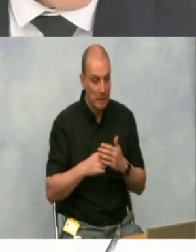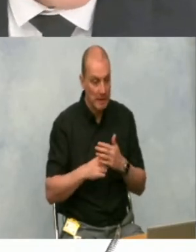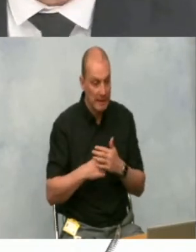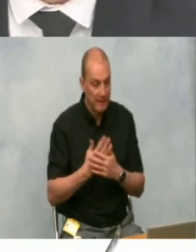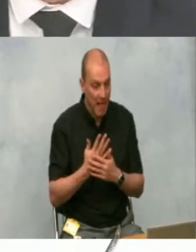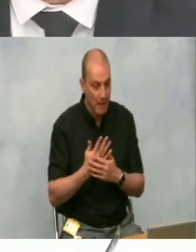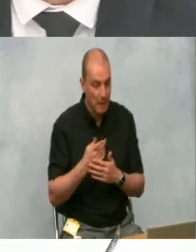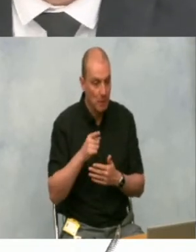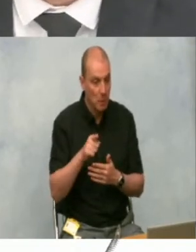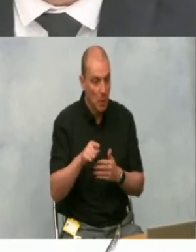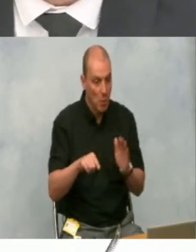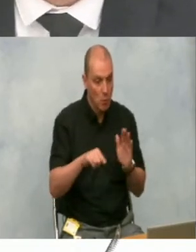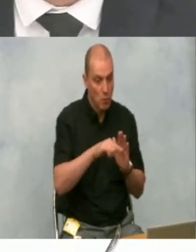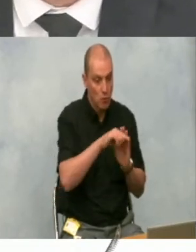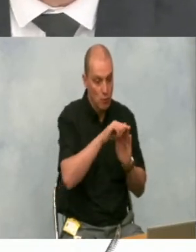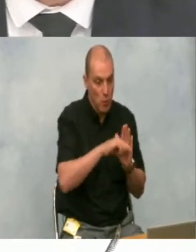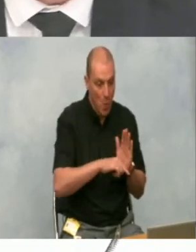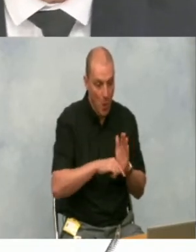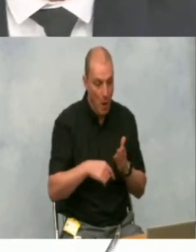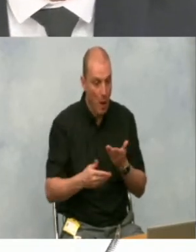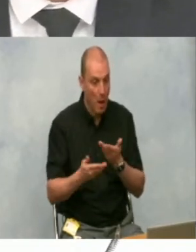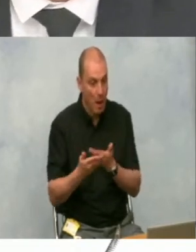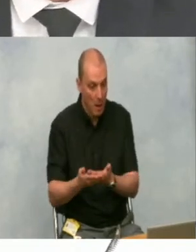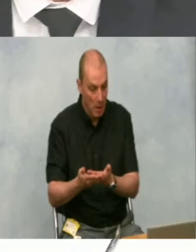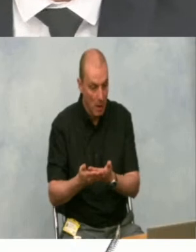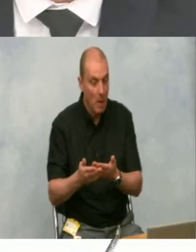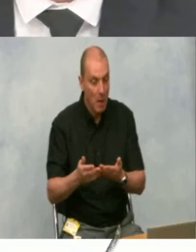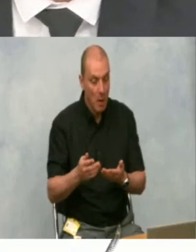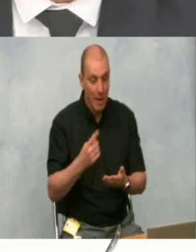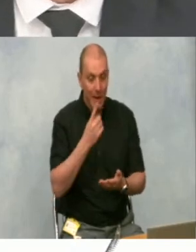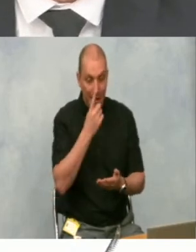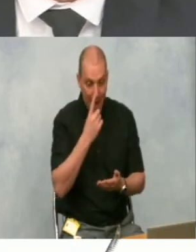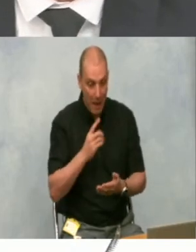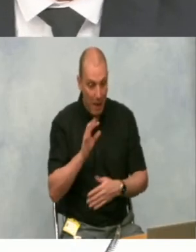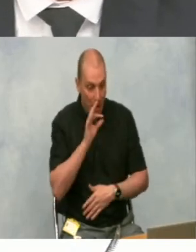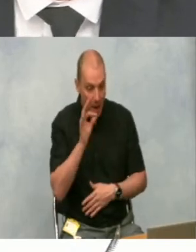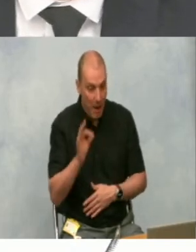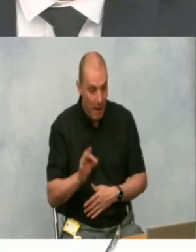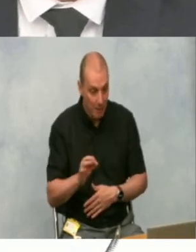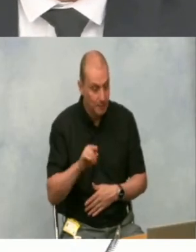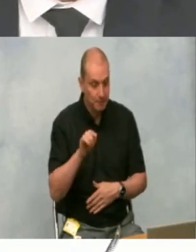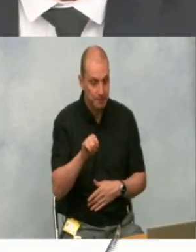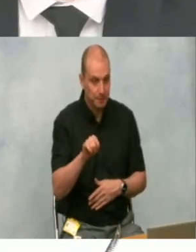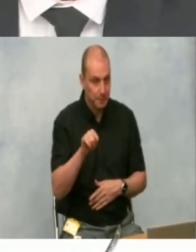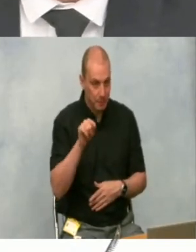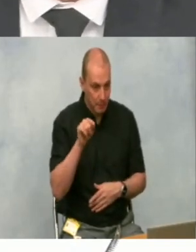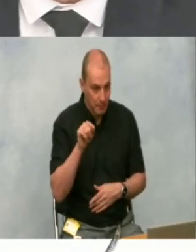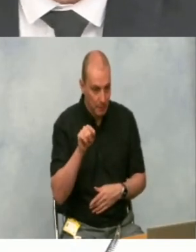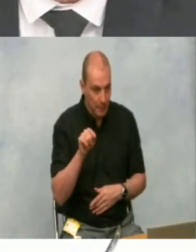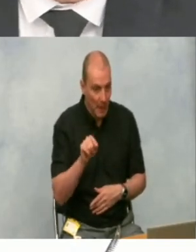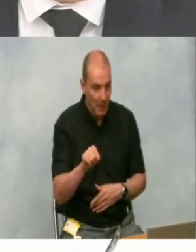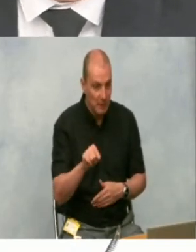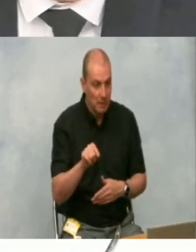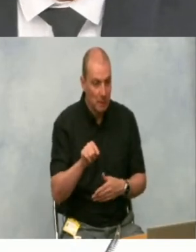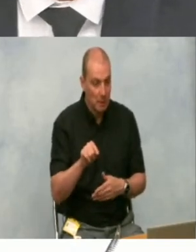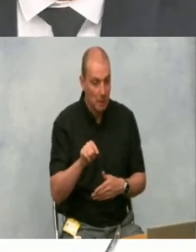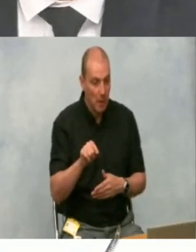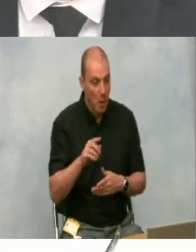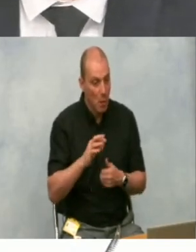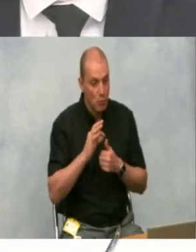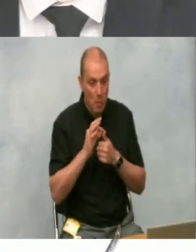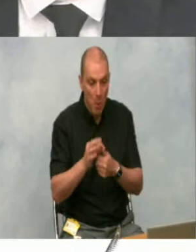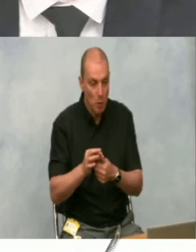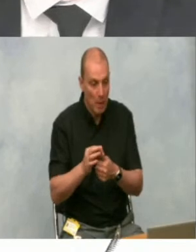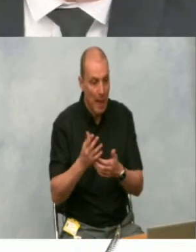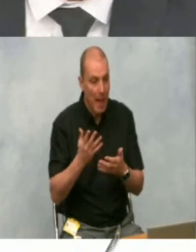the offer is unconditional and the proposed use isn't subject to planning consent. So there is an alternative use